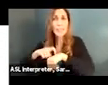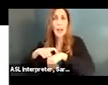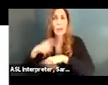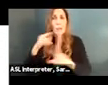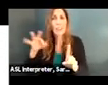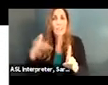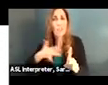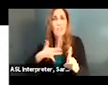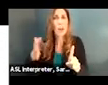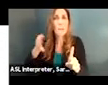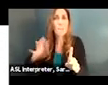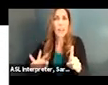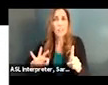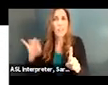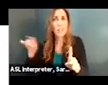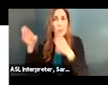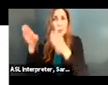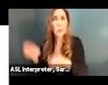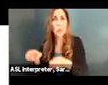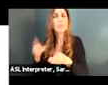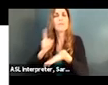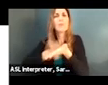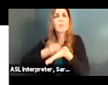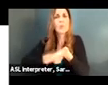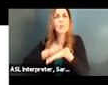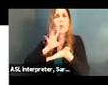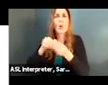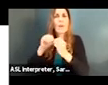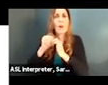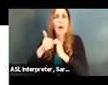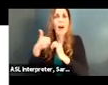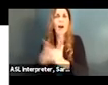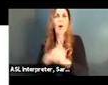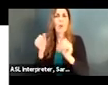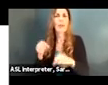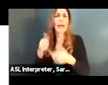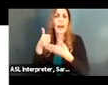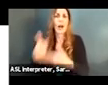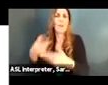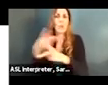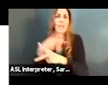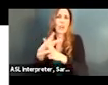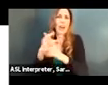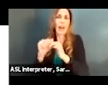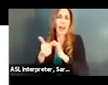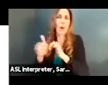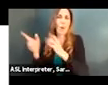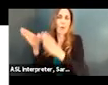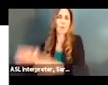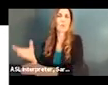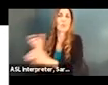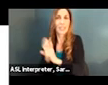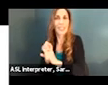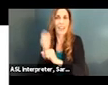think is useful for this person, let's talk about how we can help you figure out how that person can get it